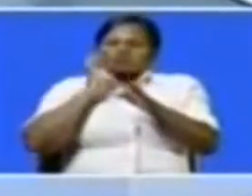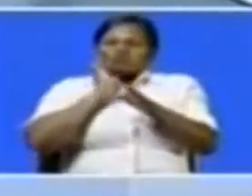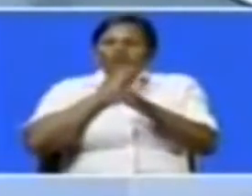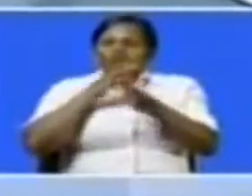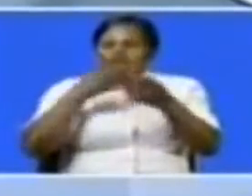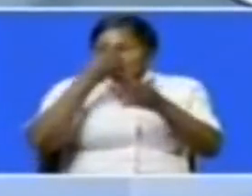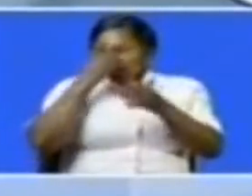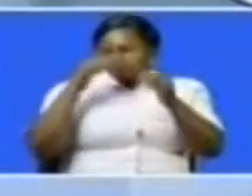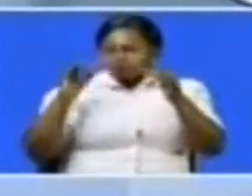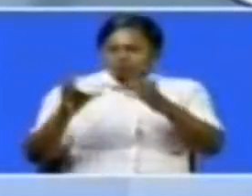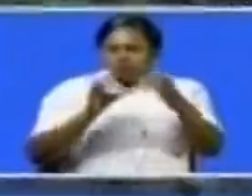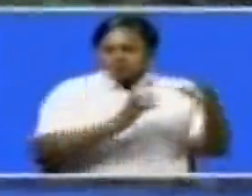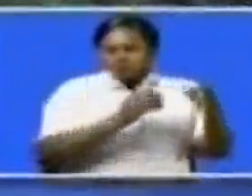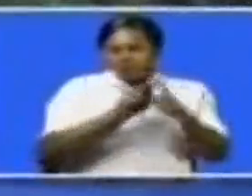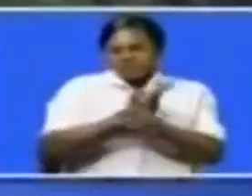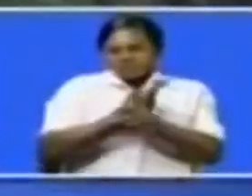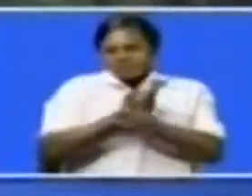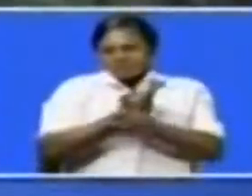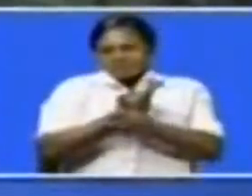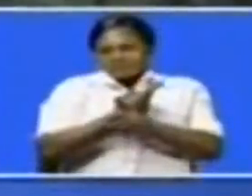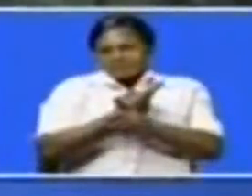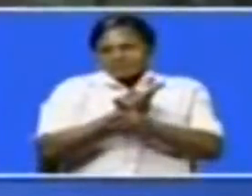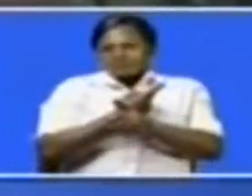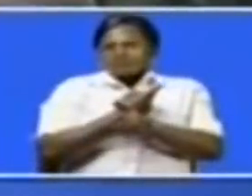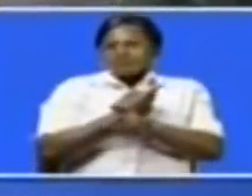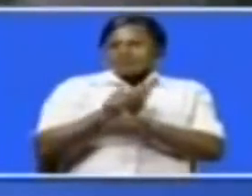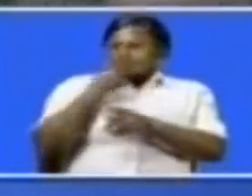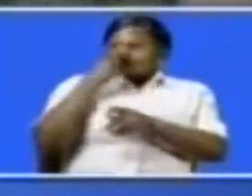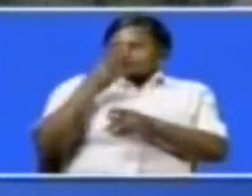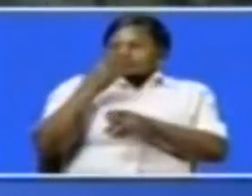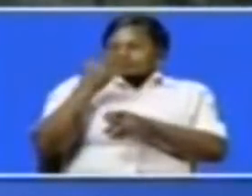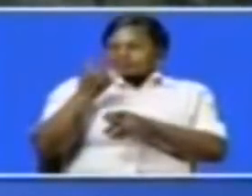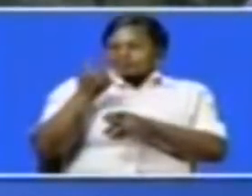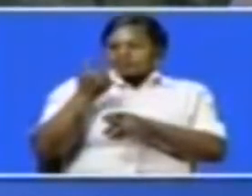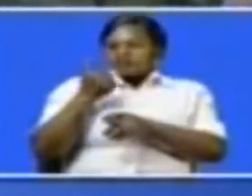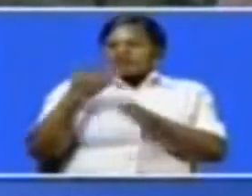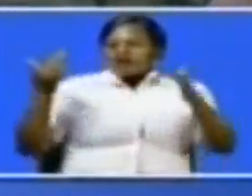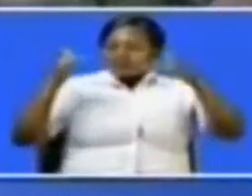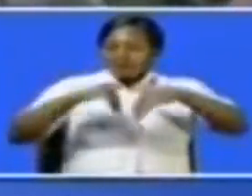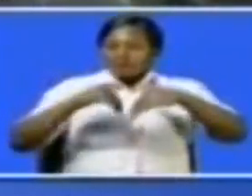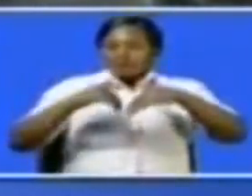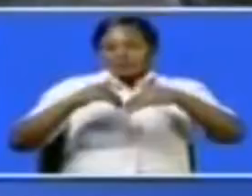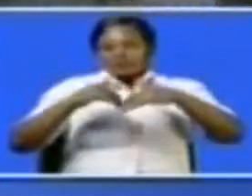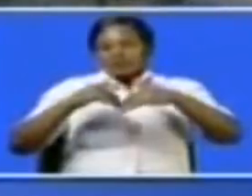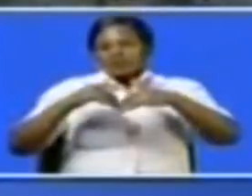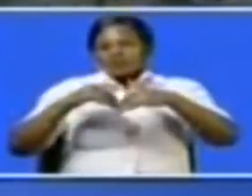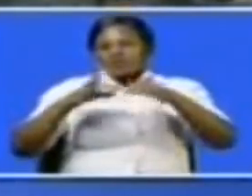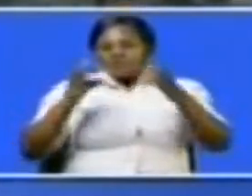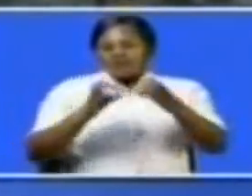versus Ruto camps. We have seen, and that is why we're going to have a retreat of the